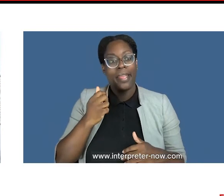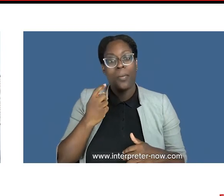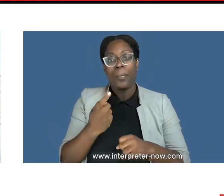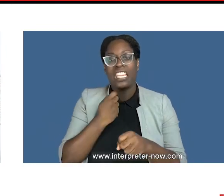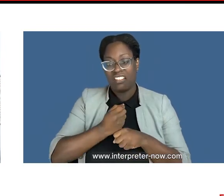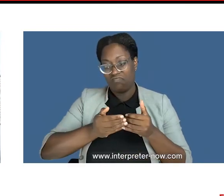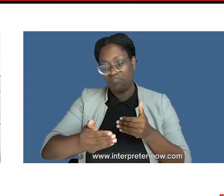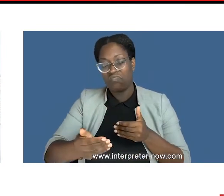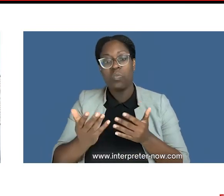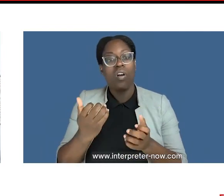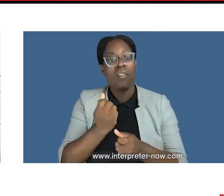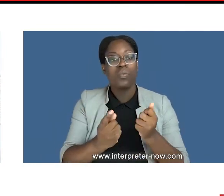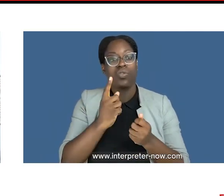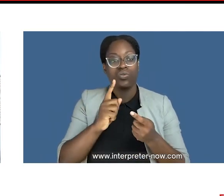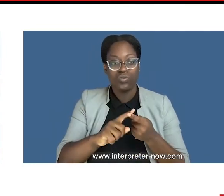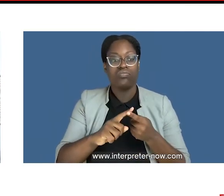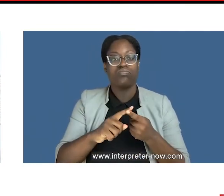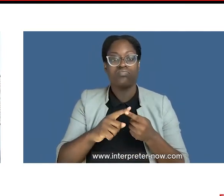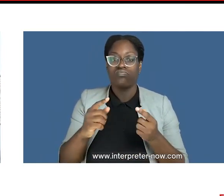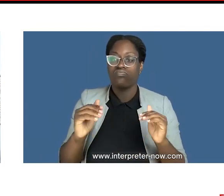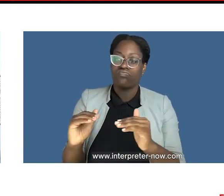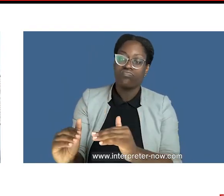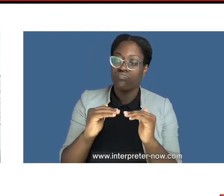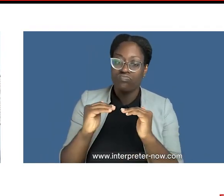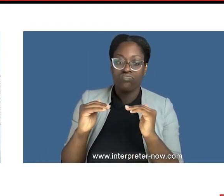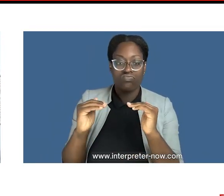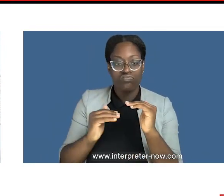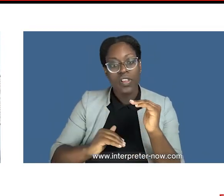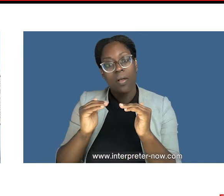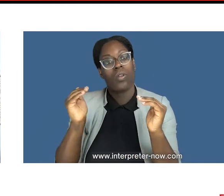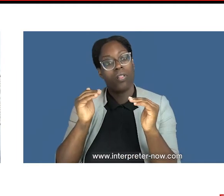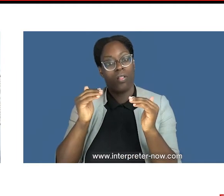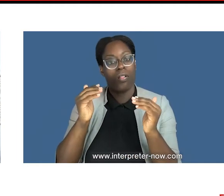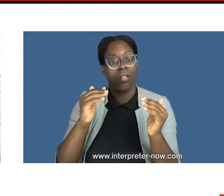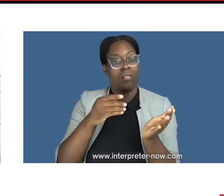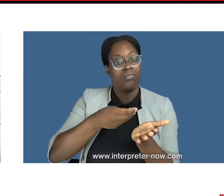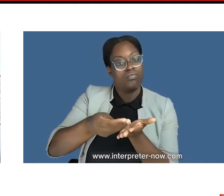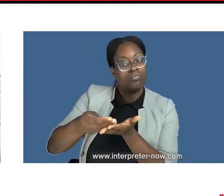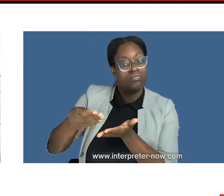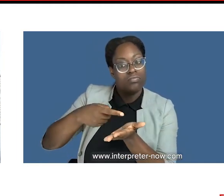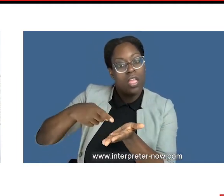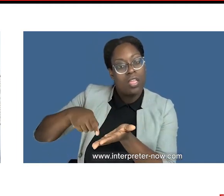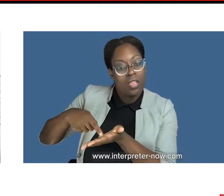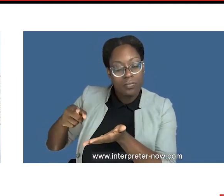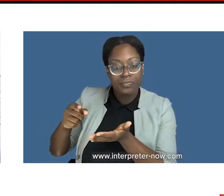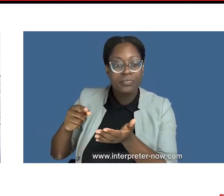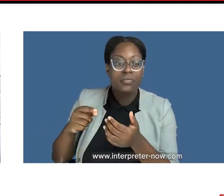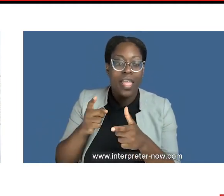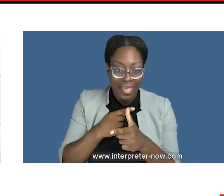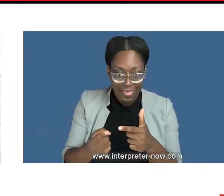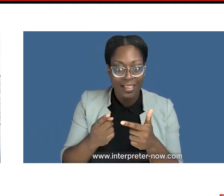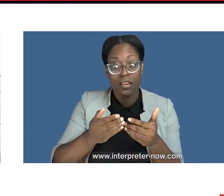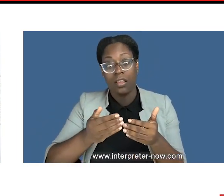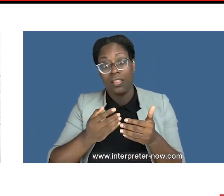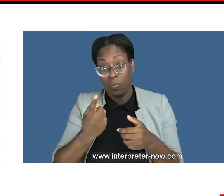your first goal, is to, within the year, everybody is going to be compensated equitably. And then after that is, how are you embedding